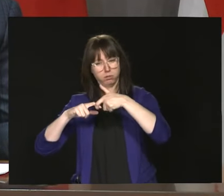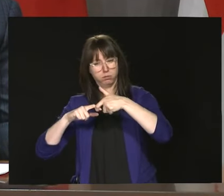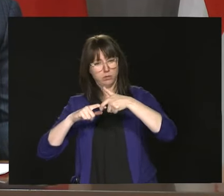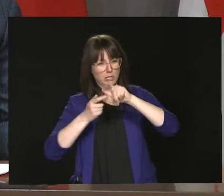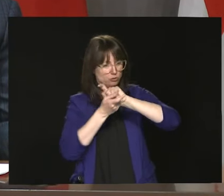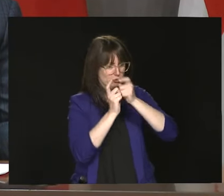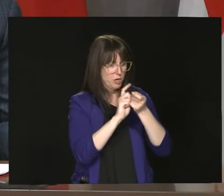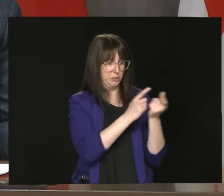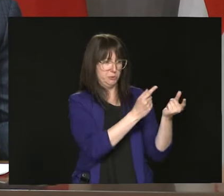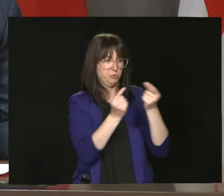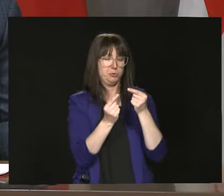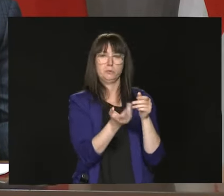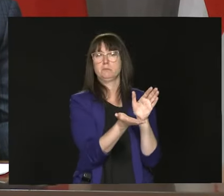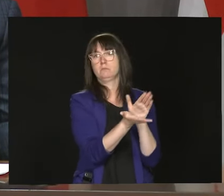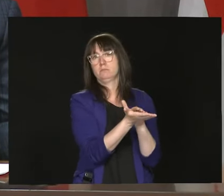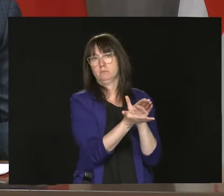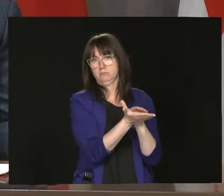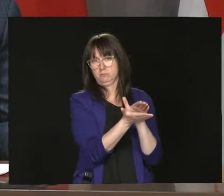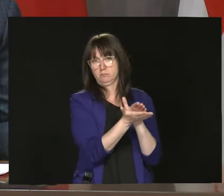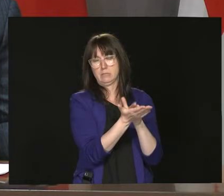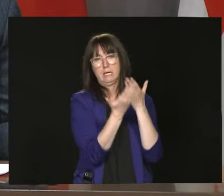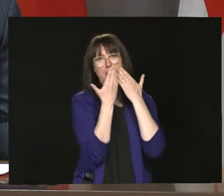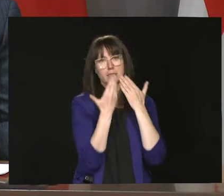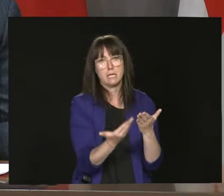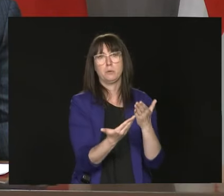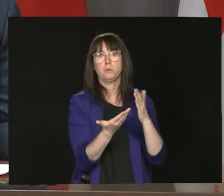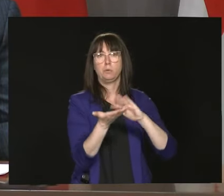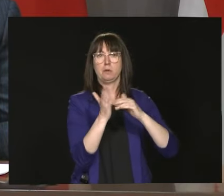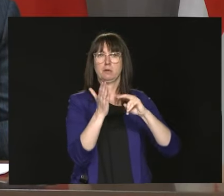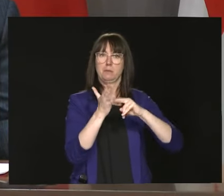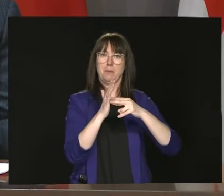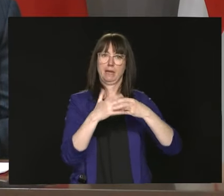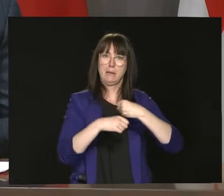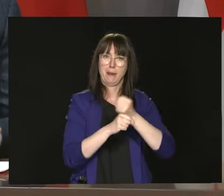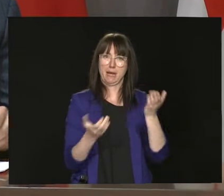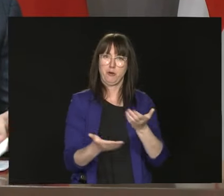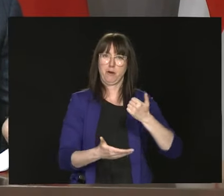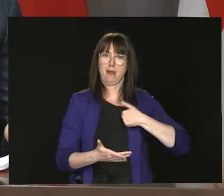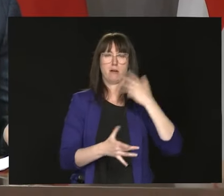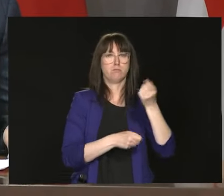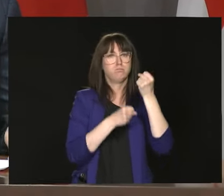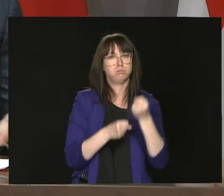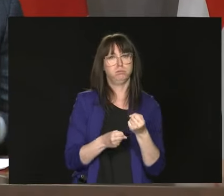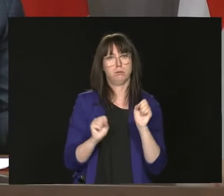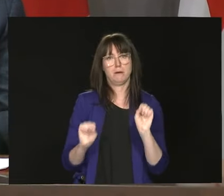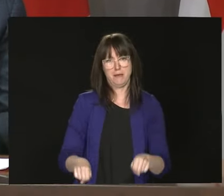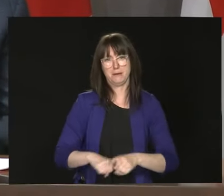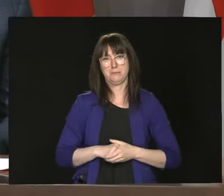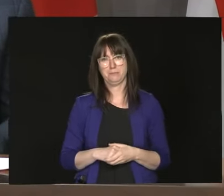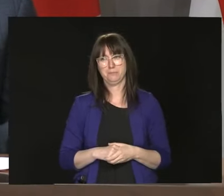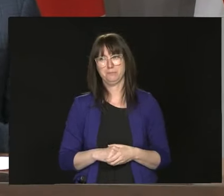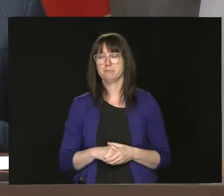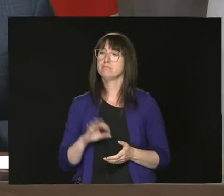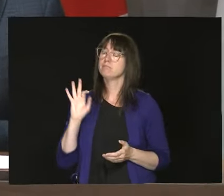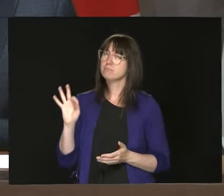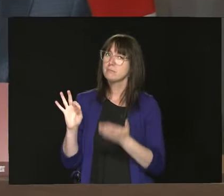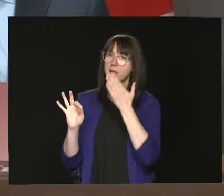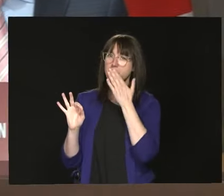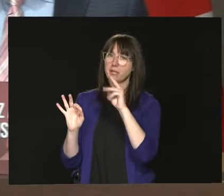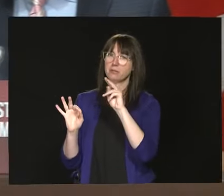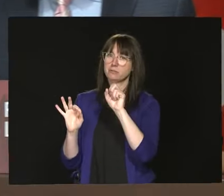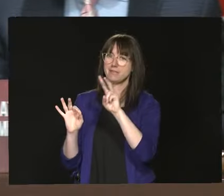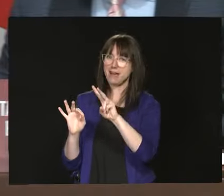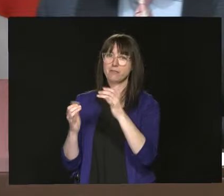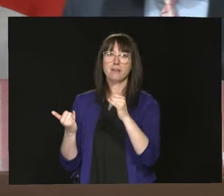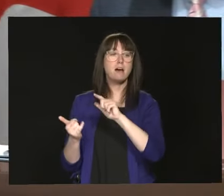and our together, domestic supply we're chain. rising to the challenge. Thank you very much. Merci beaucoup. Okay, thank you, Nav. And now we'll hear from the Minister of